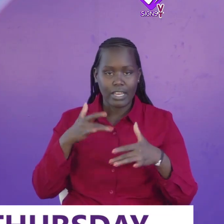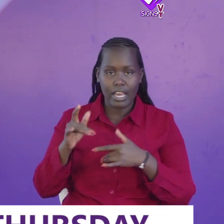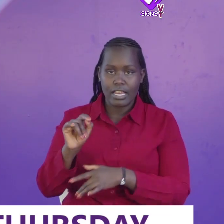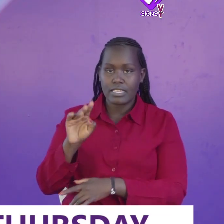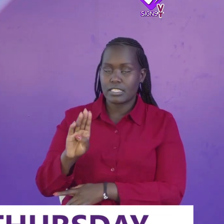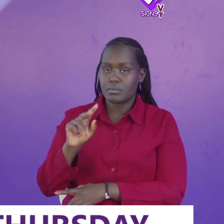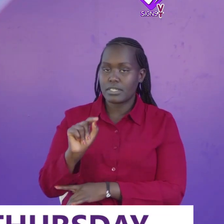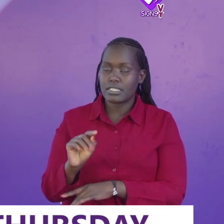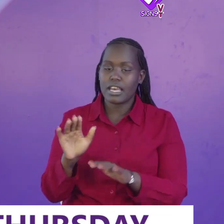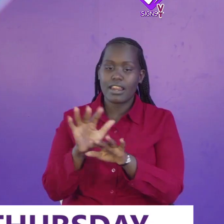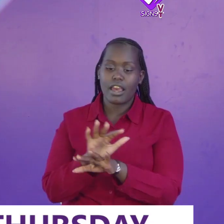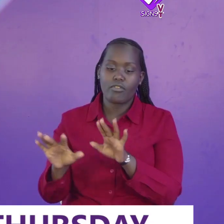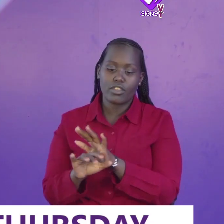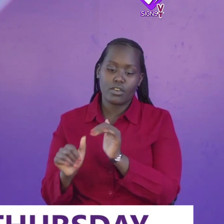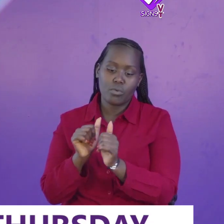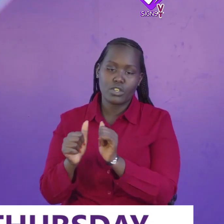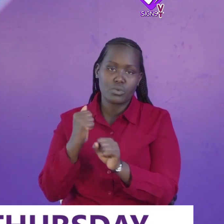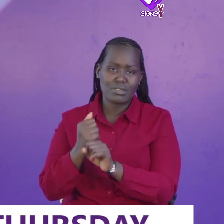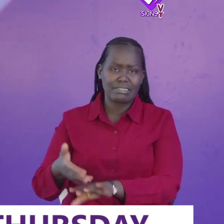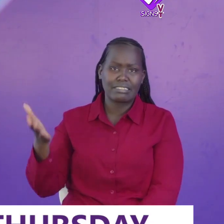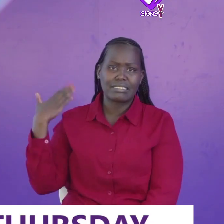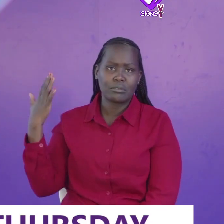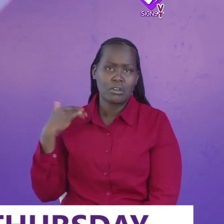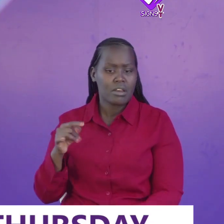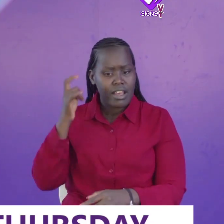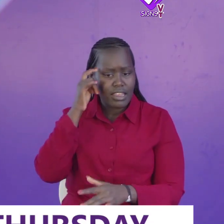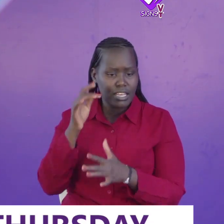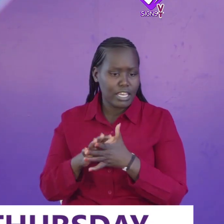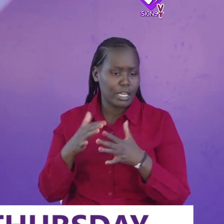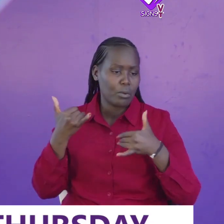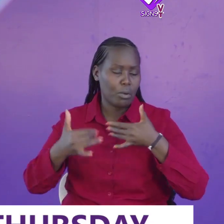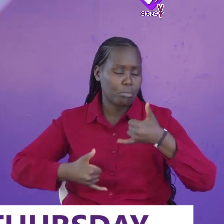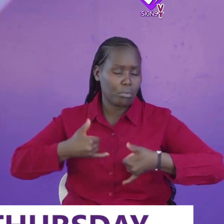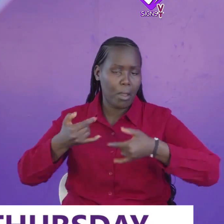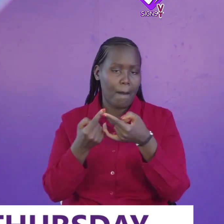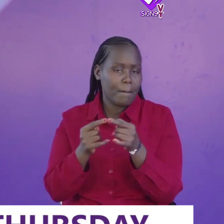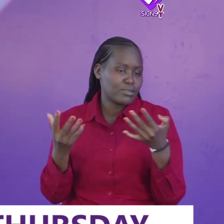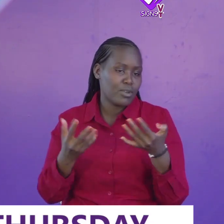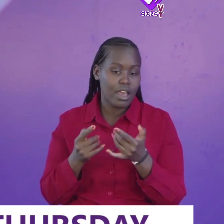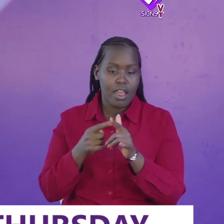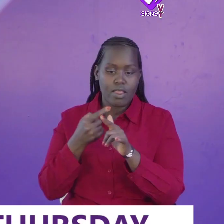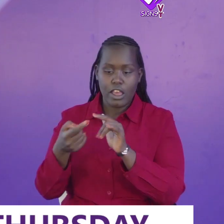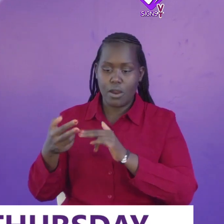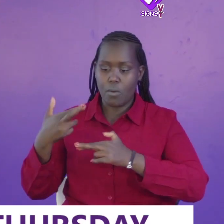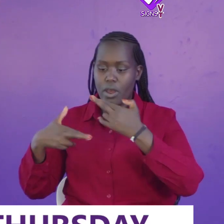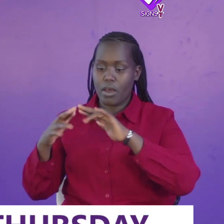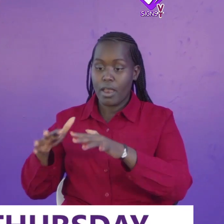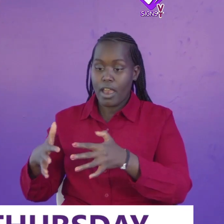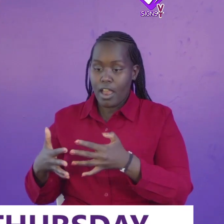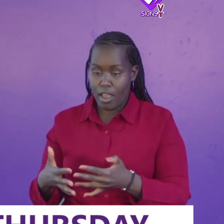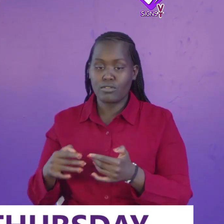kila kitu enye tulifanya zile za mazakali tukidhania zilikuwa zinabamba, kumbe wapi. So we have to review them as we laugh as